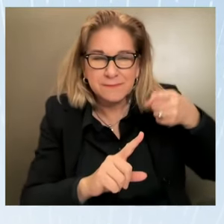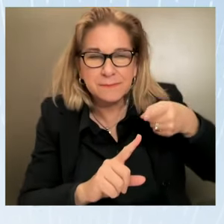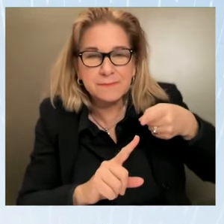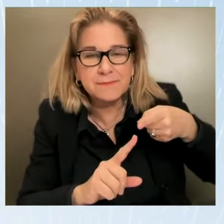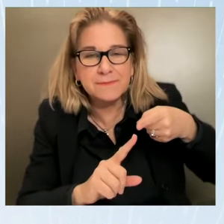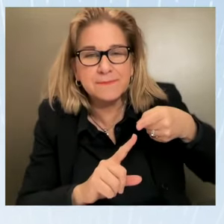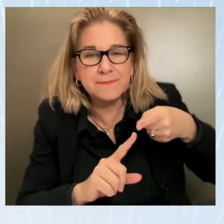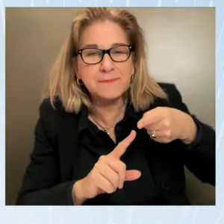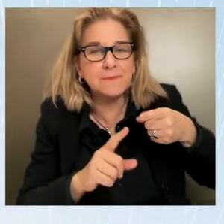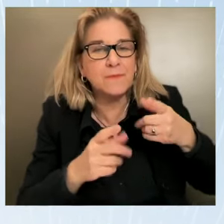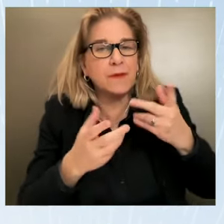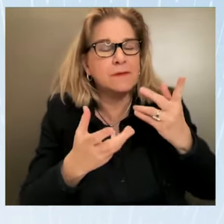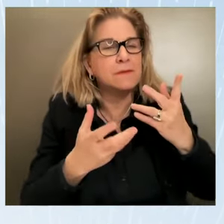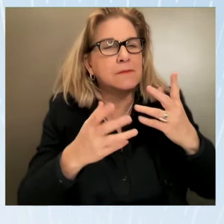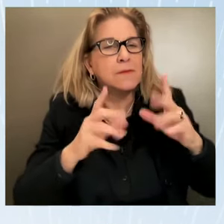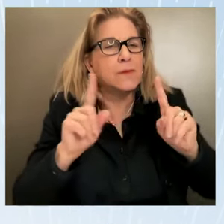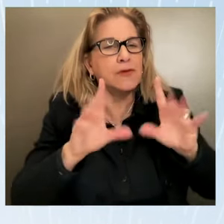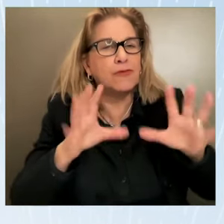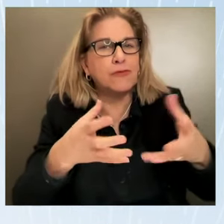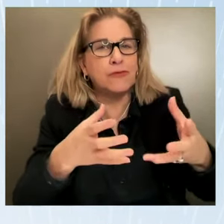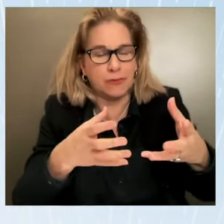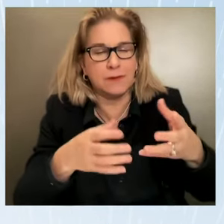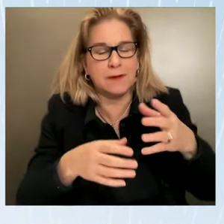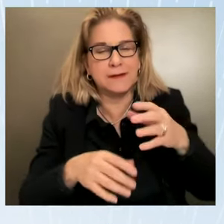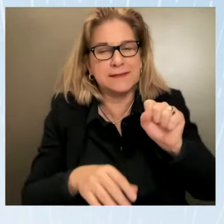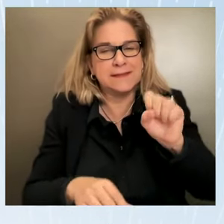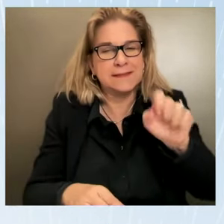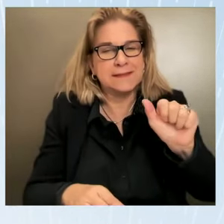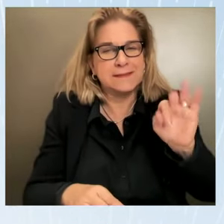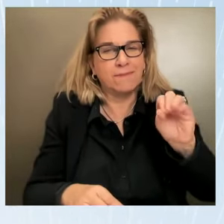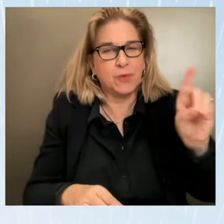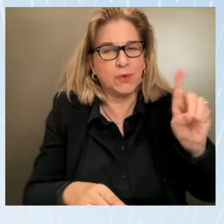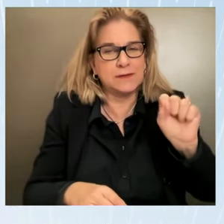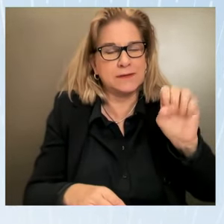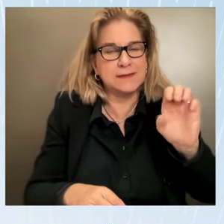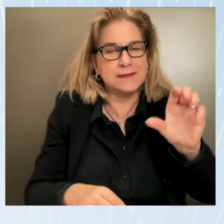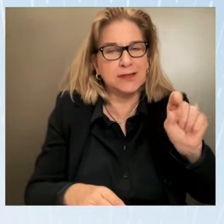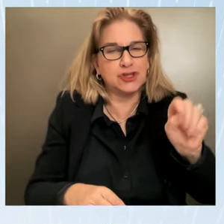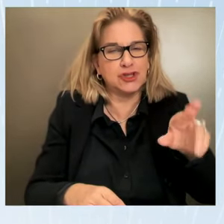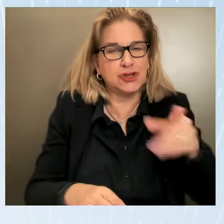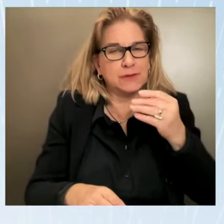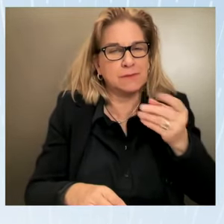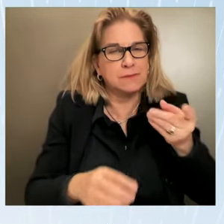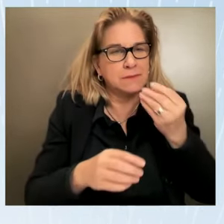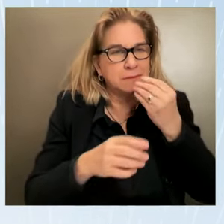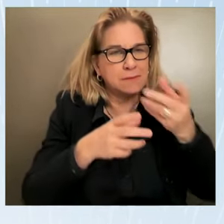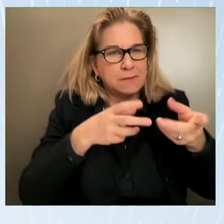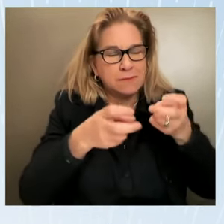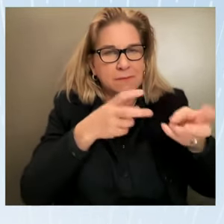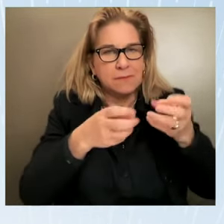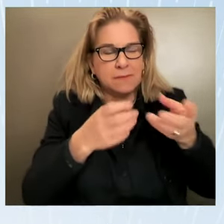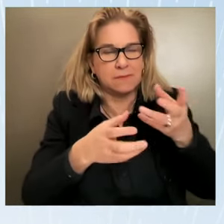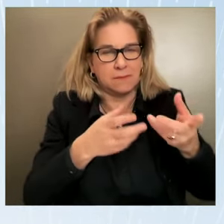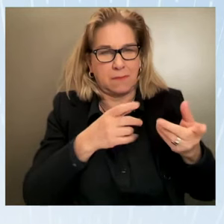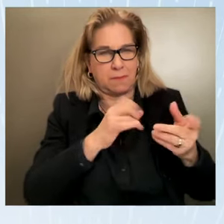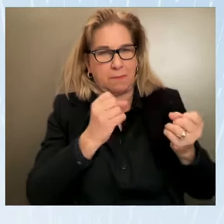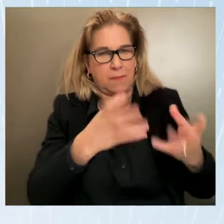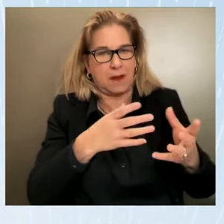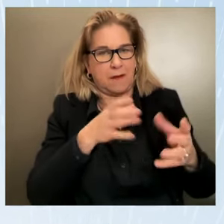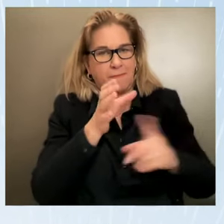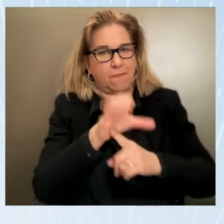Expo North America that brought together U.S. government and outside stakeholders as part of a 21-member